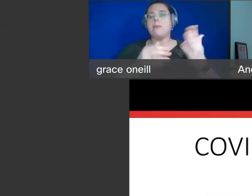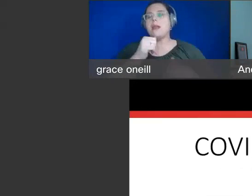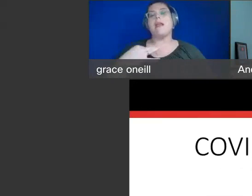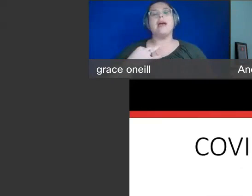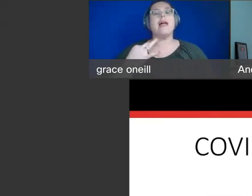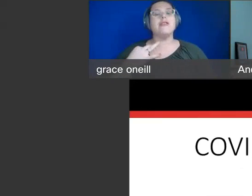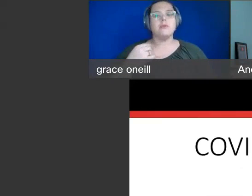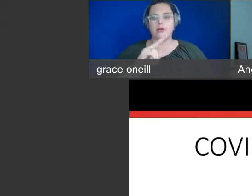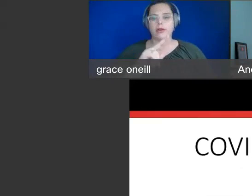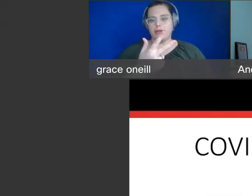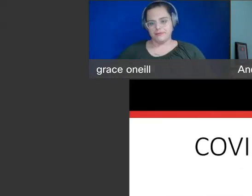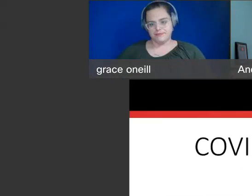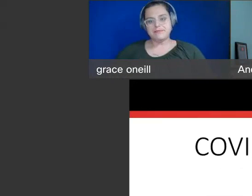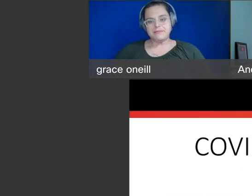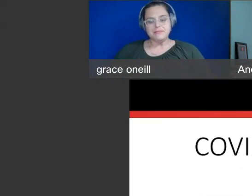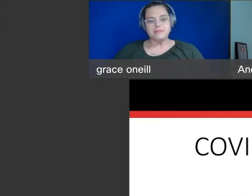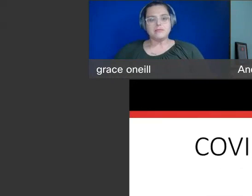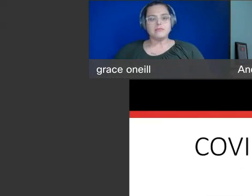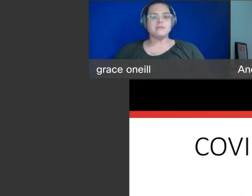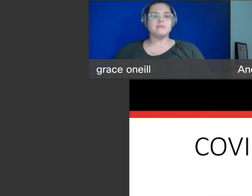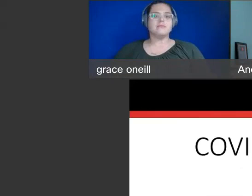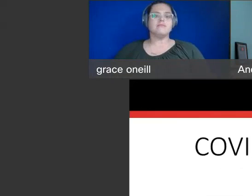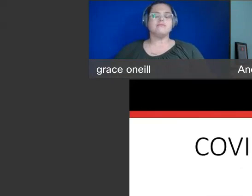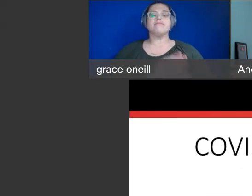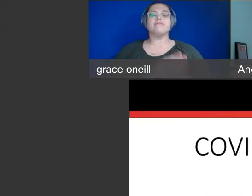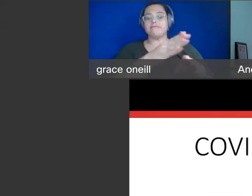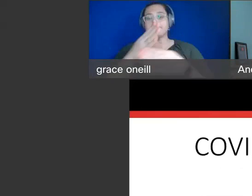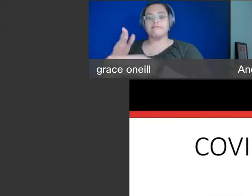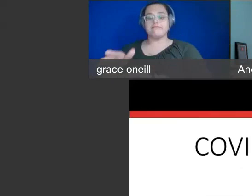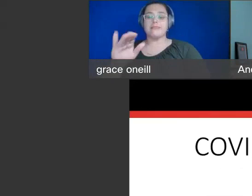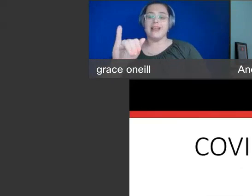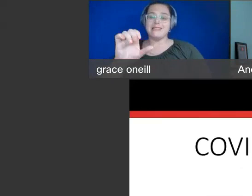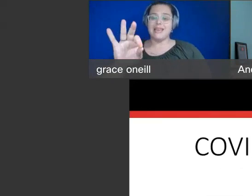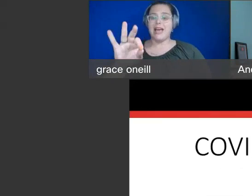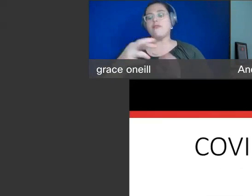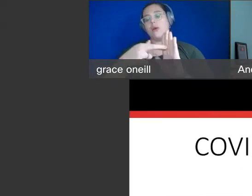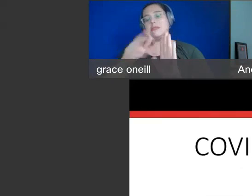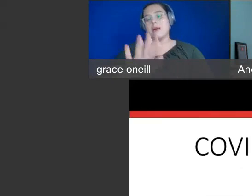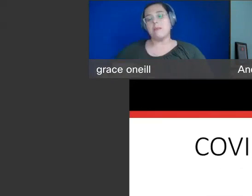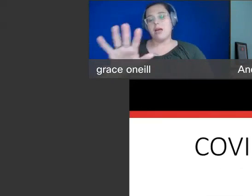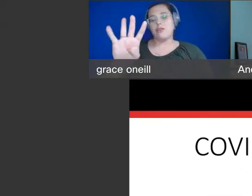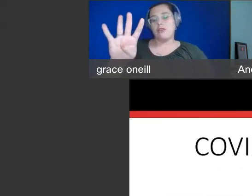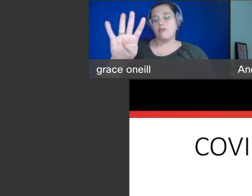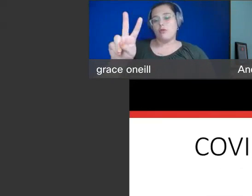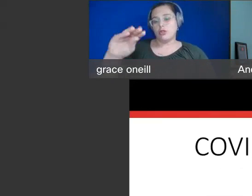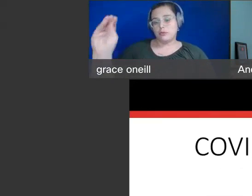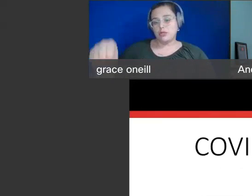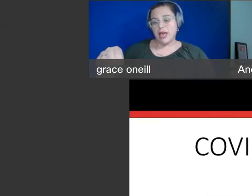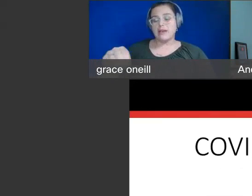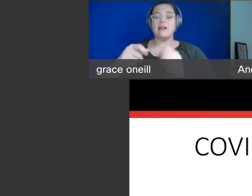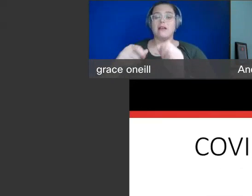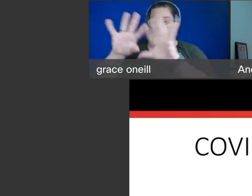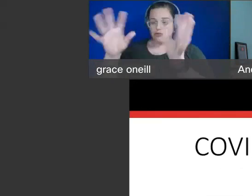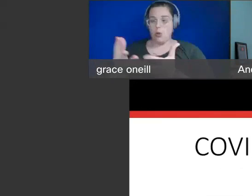So the people in ICFs who've contracted COVID represent about 42% of the people in ICFs. Of